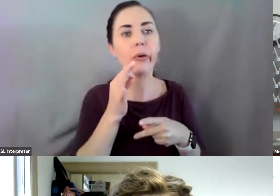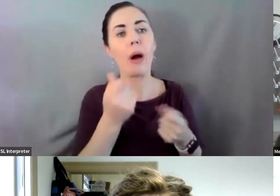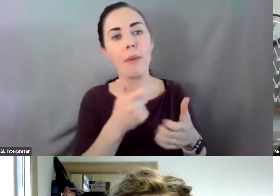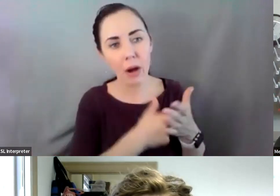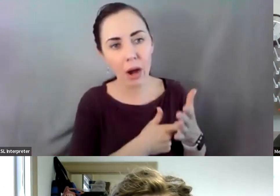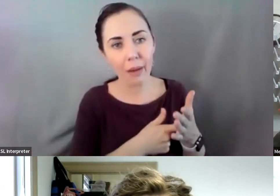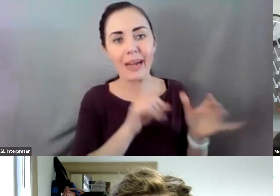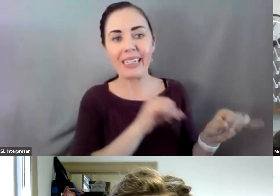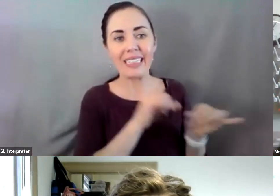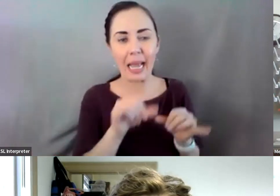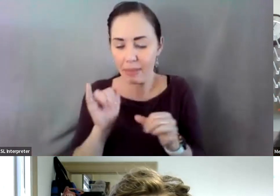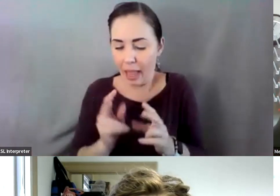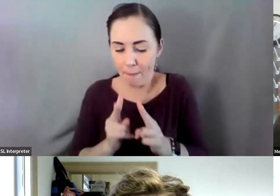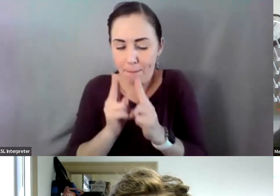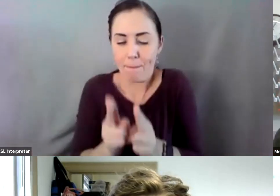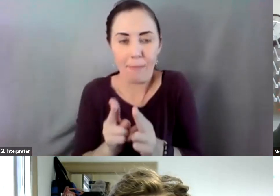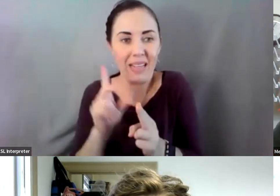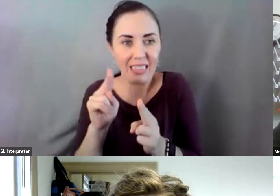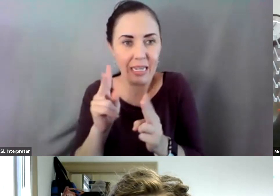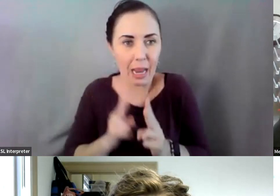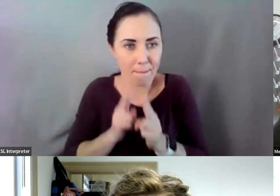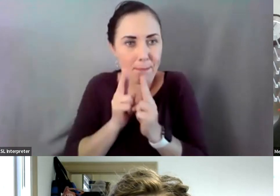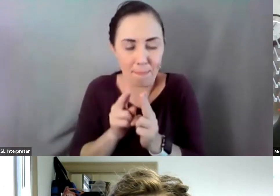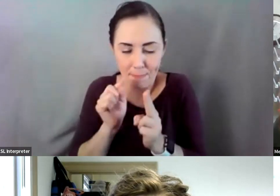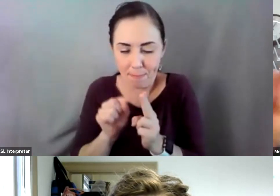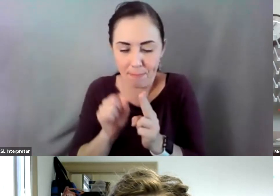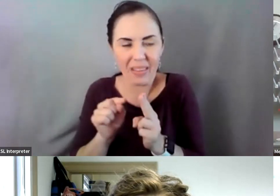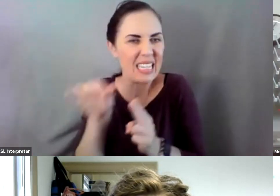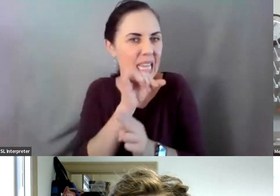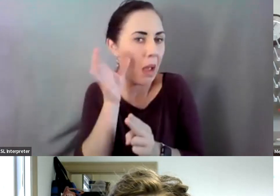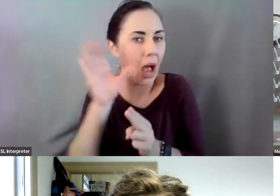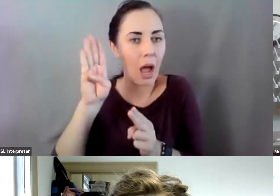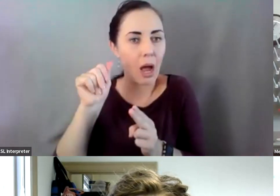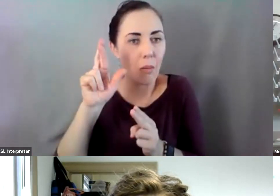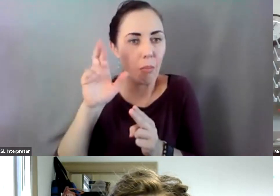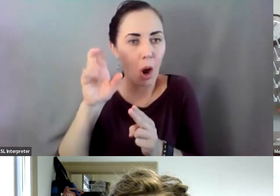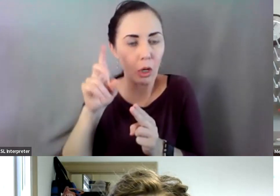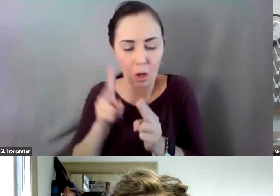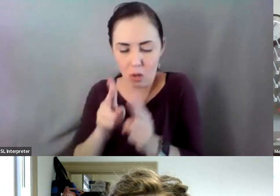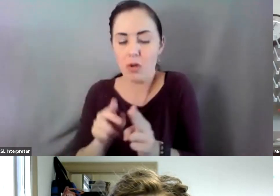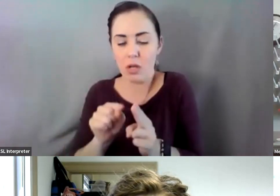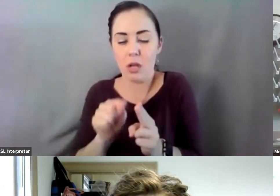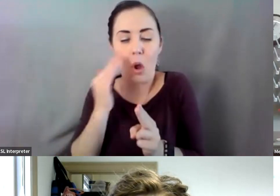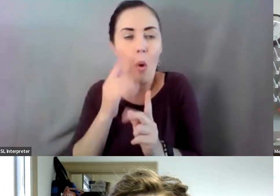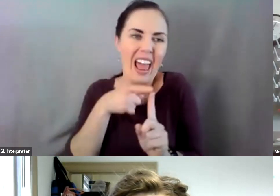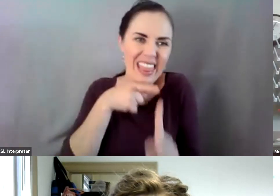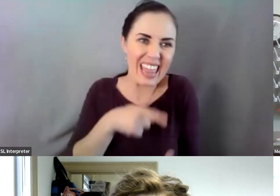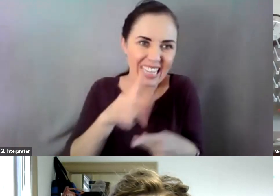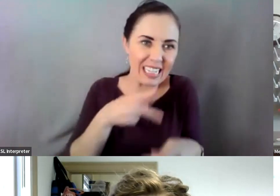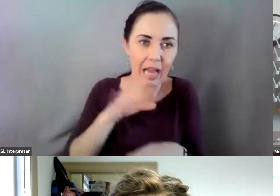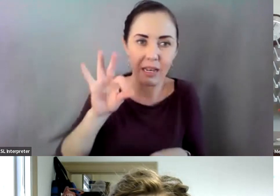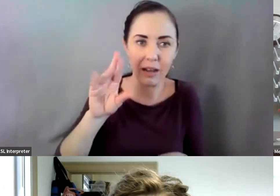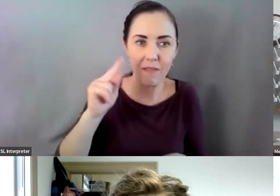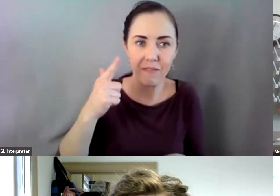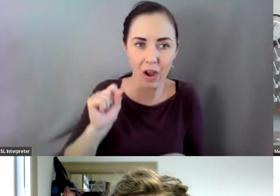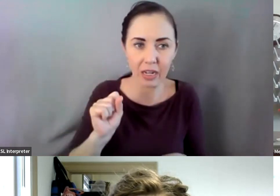that little piece of DNA, the sequence from that little piece of DNA, just like a barcode, to know what fungus we found in the soil. And so that allows us to do